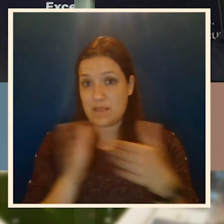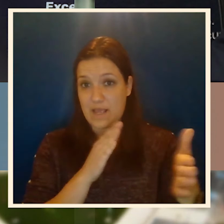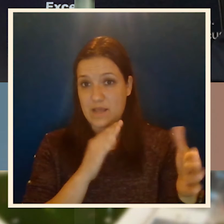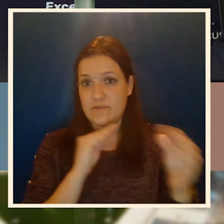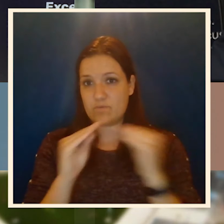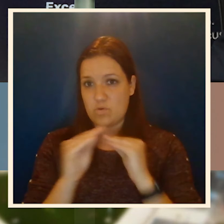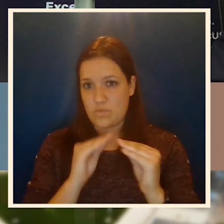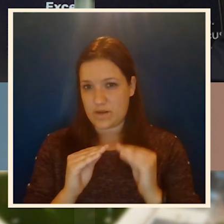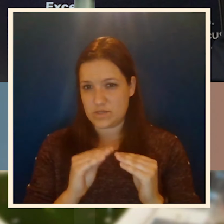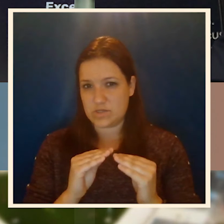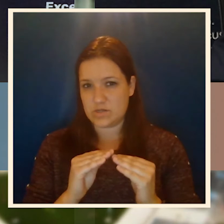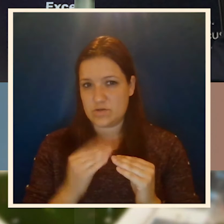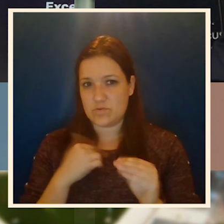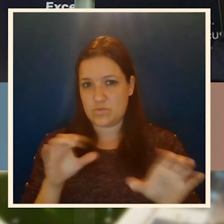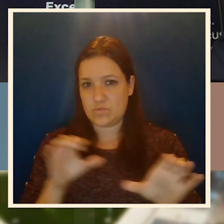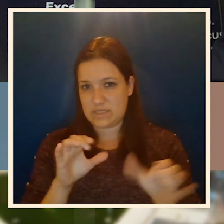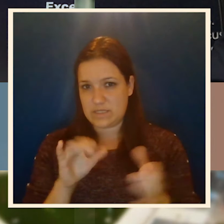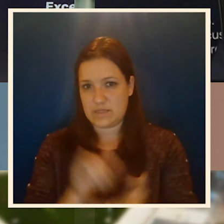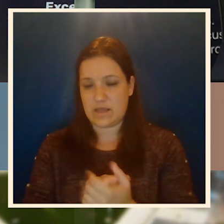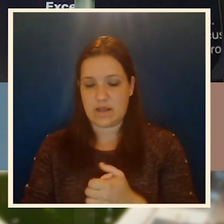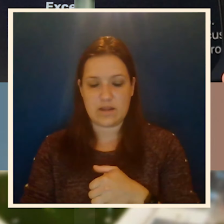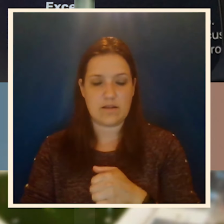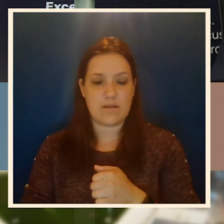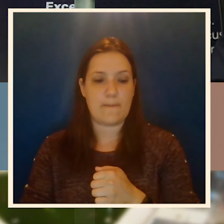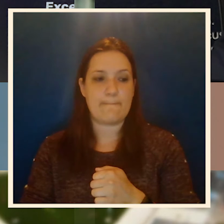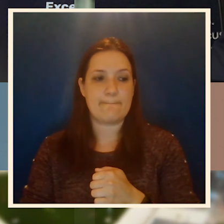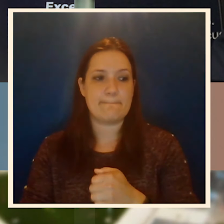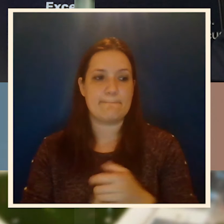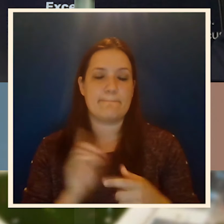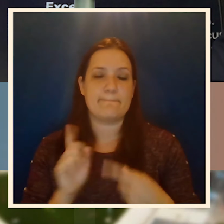correction, which we did.